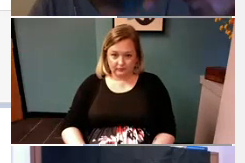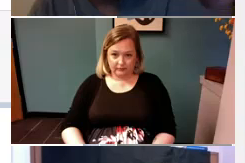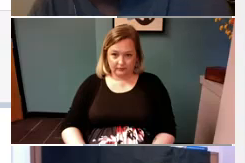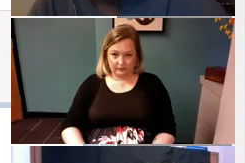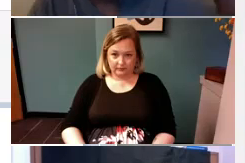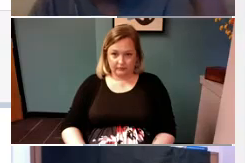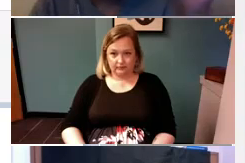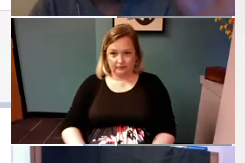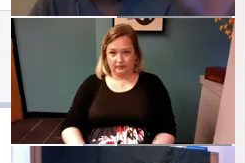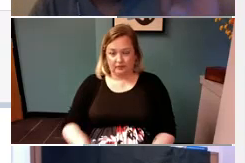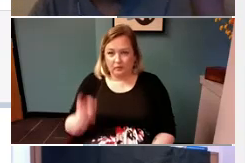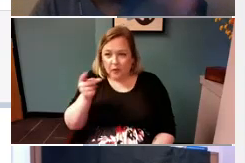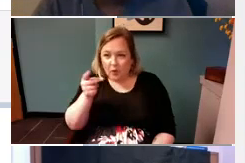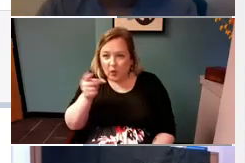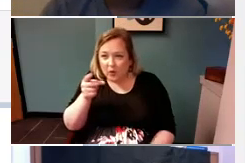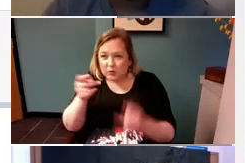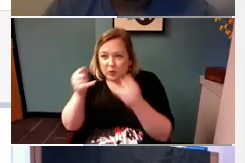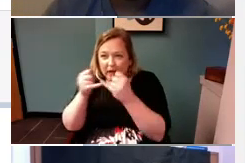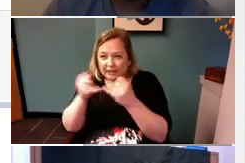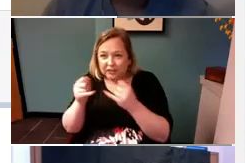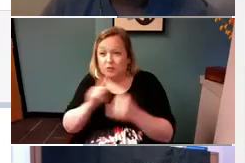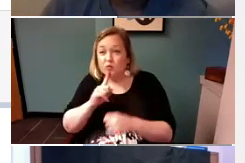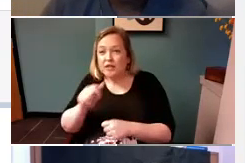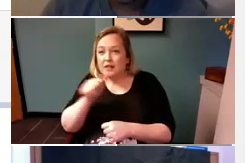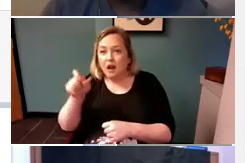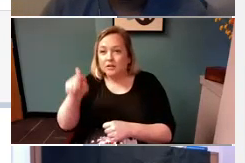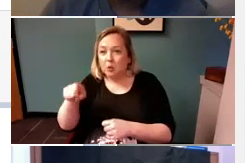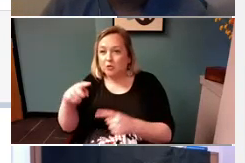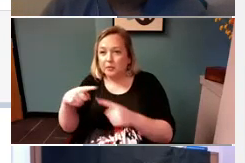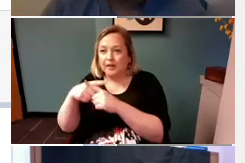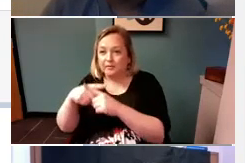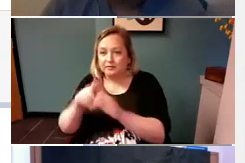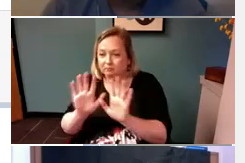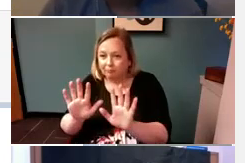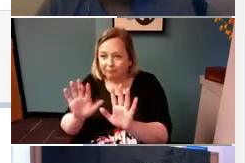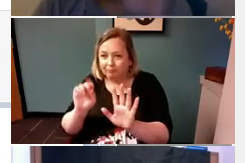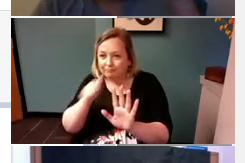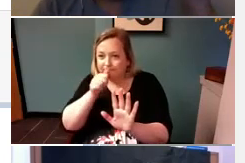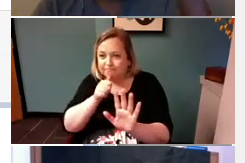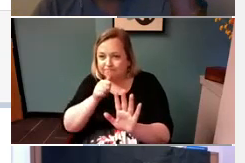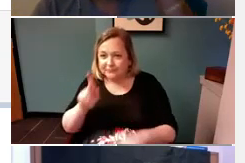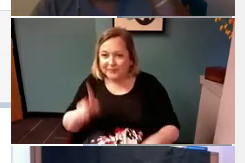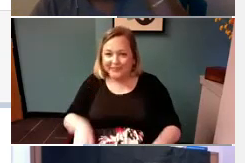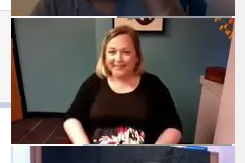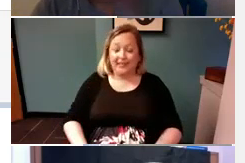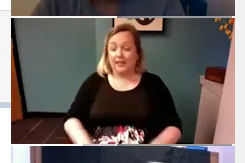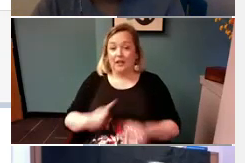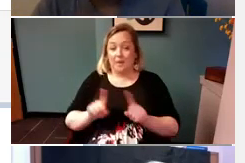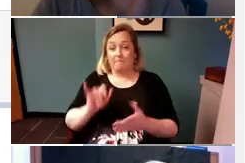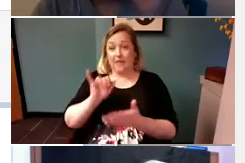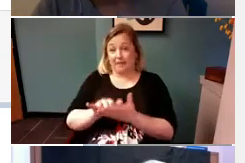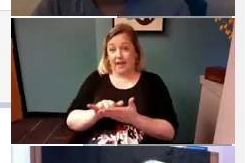Right, these 2 edges are not overlapping, just deal with it. But this is how we get a planar graph for